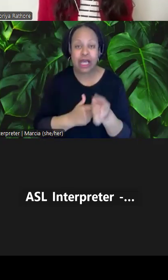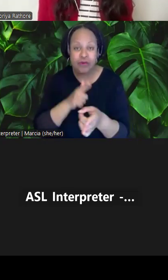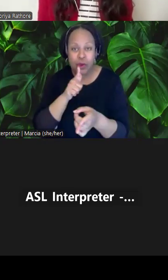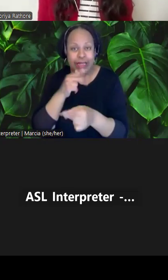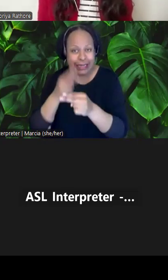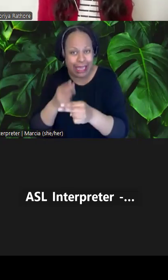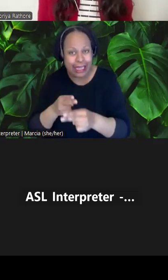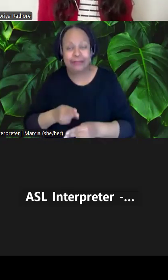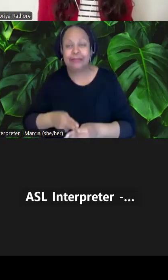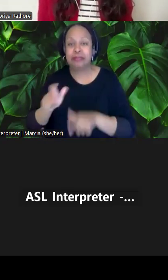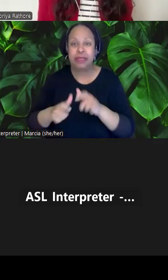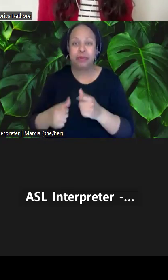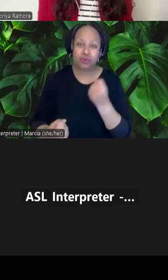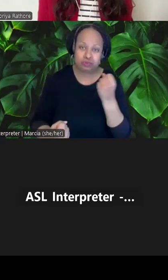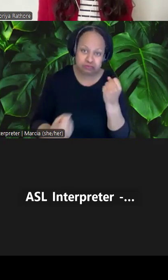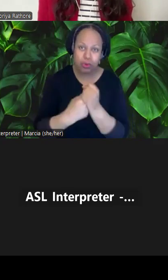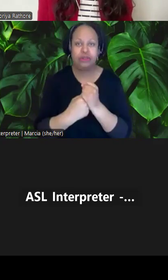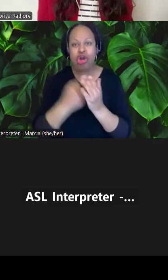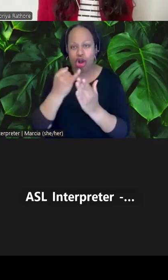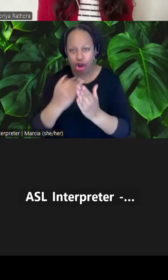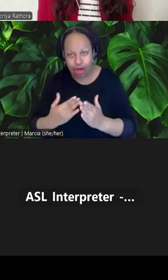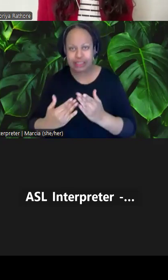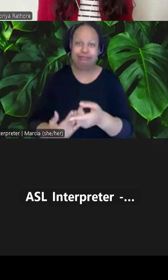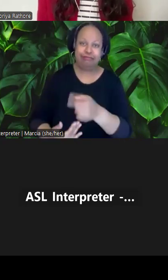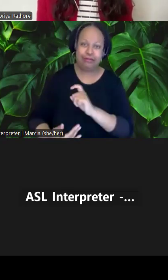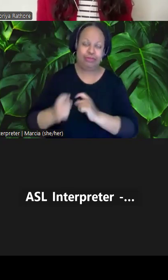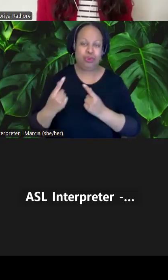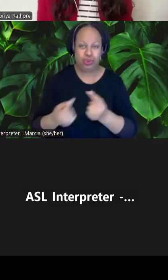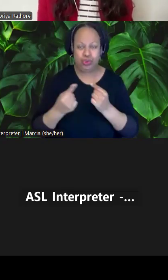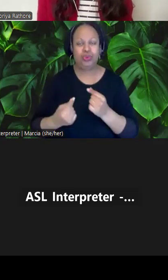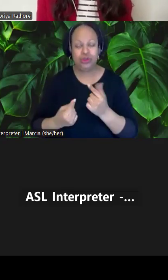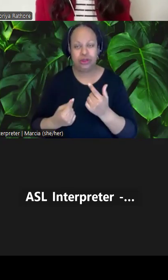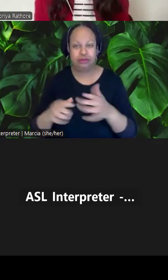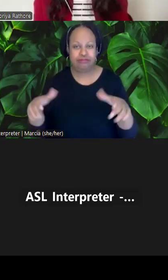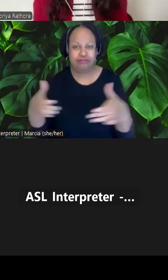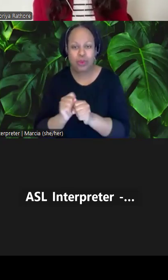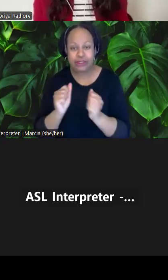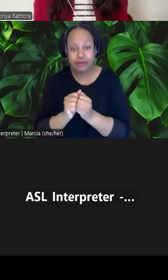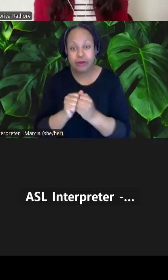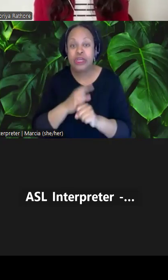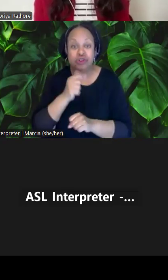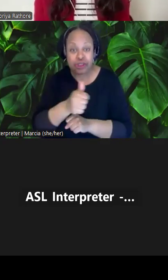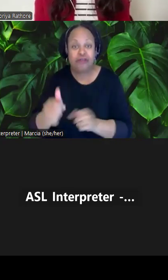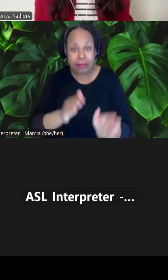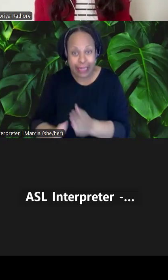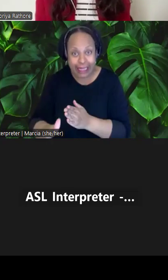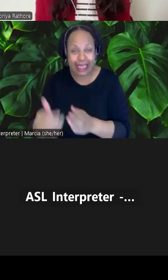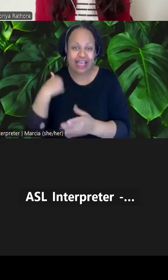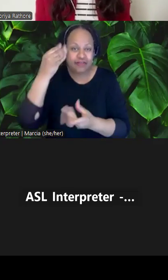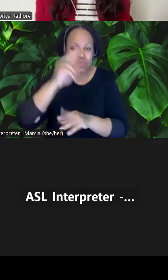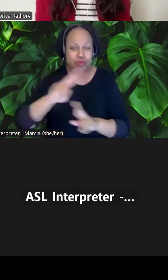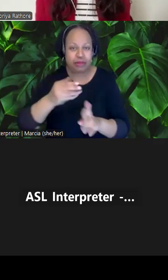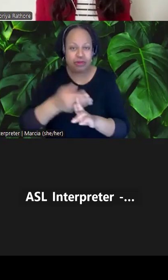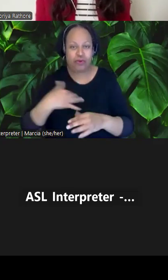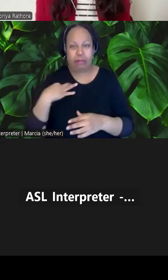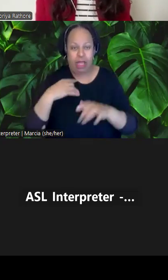the artists that you're working with. Make sure you do some planning and have that information ready. You'll need to have